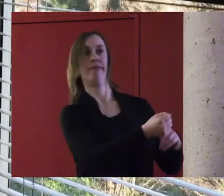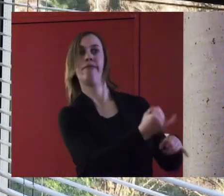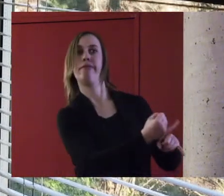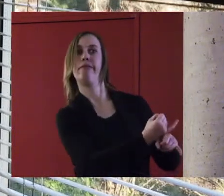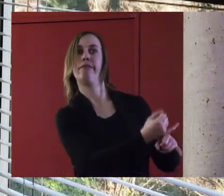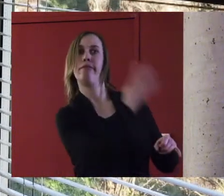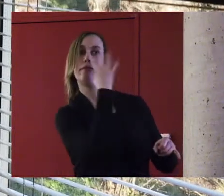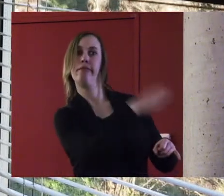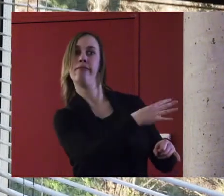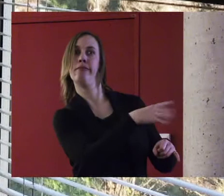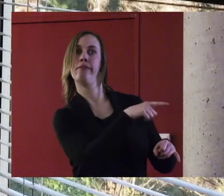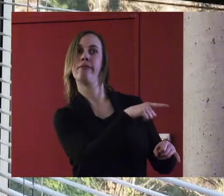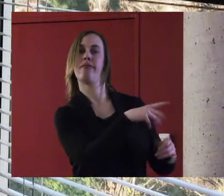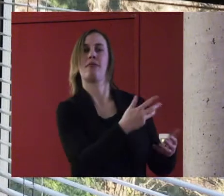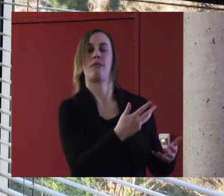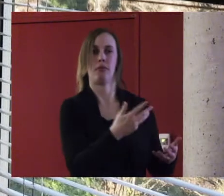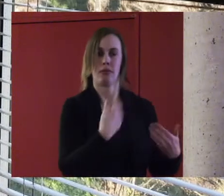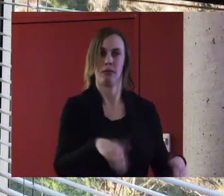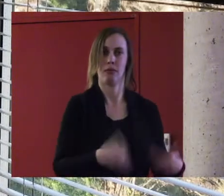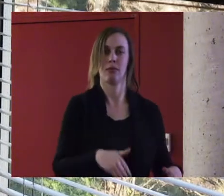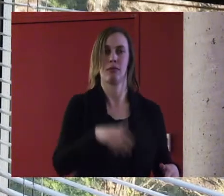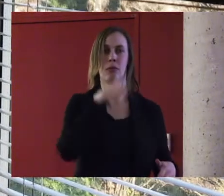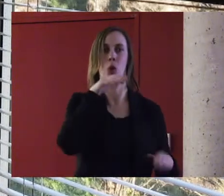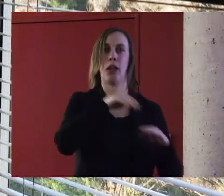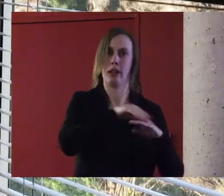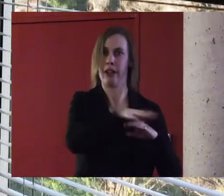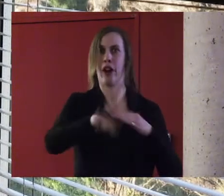great loss, as well as a human rights crime.